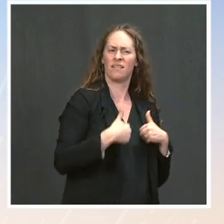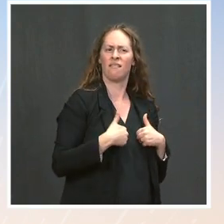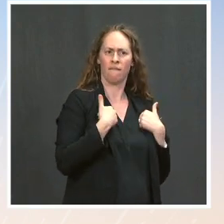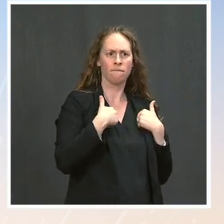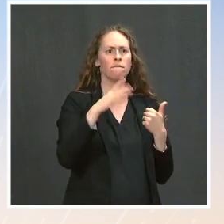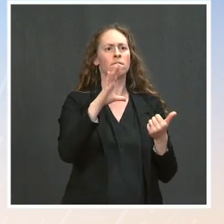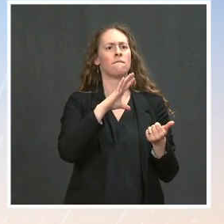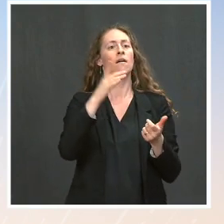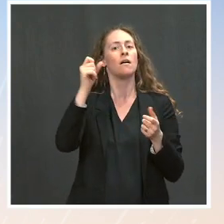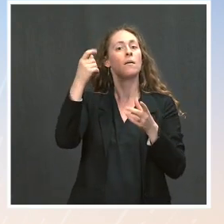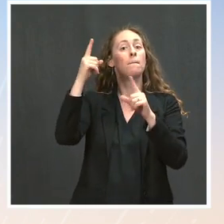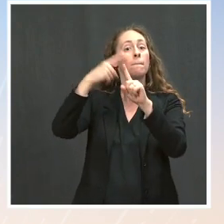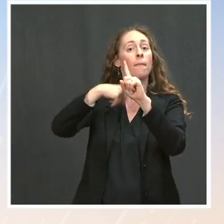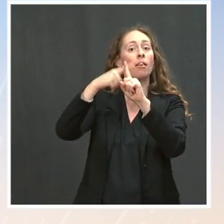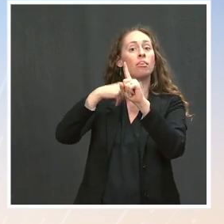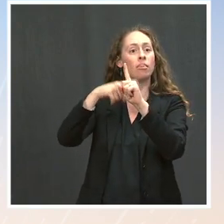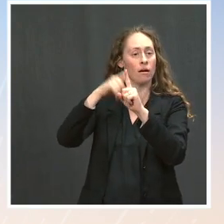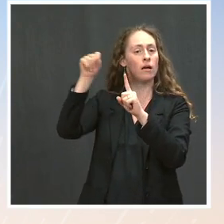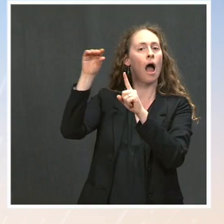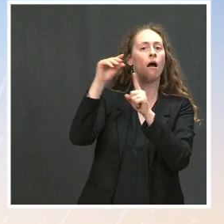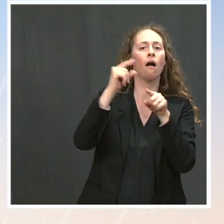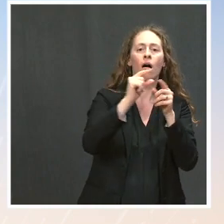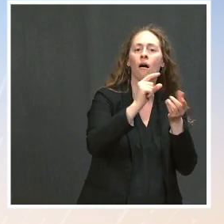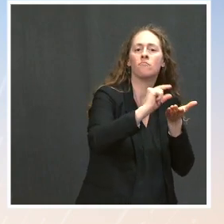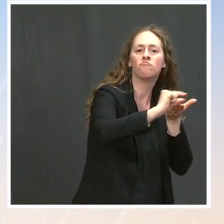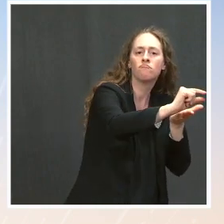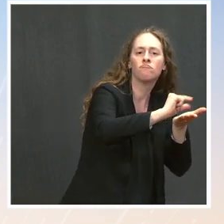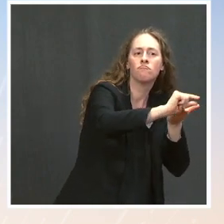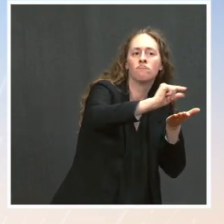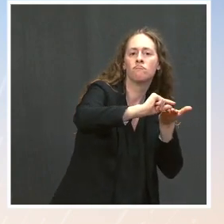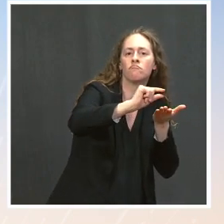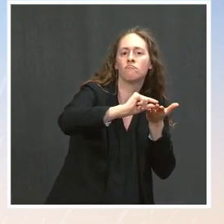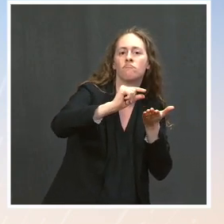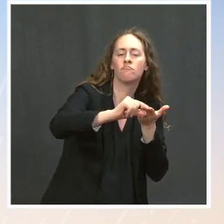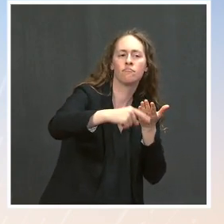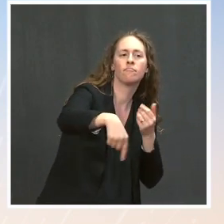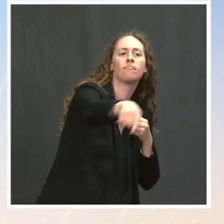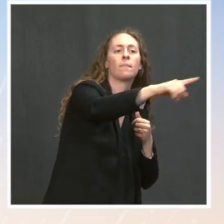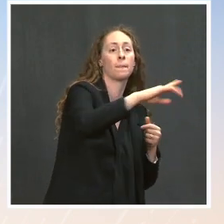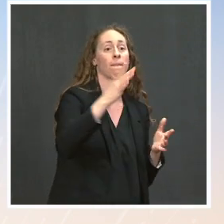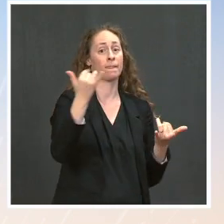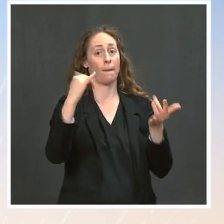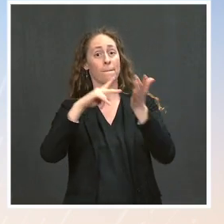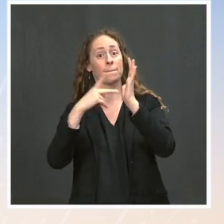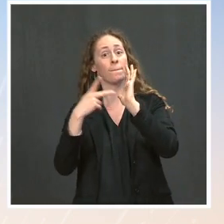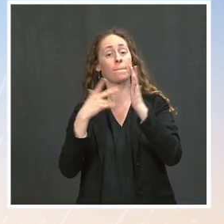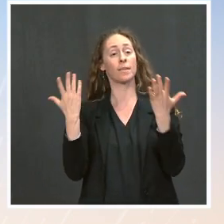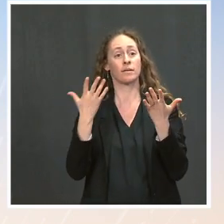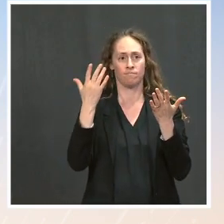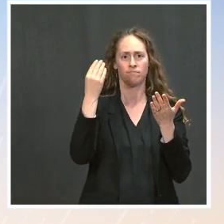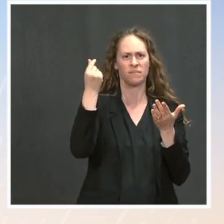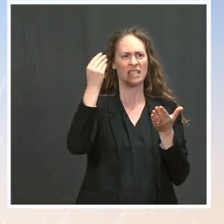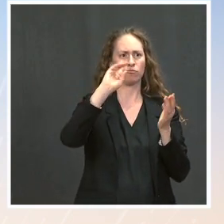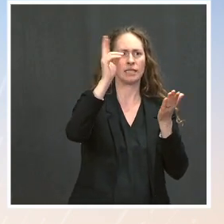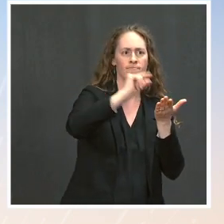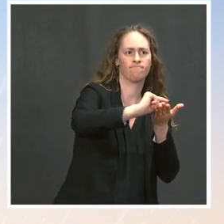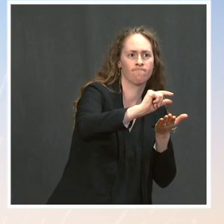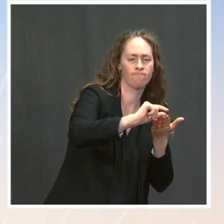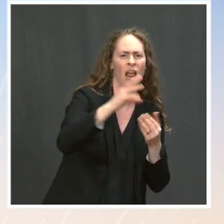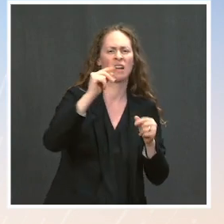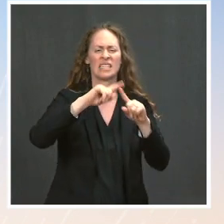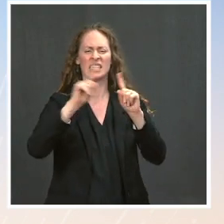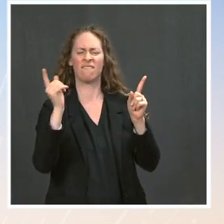going forward. And the best estimates are that that, in combination with the other elements of the rescue plan, will reduce child